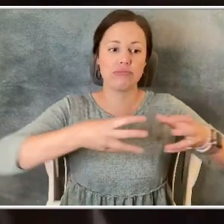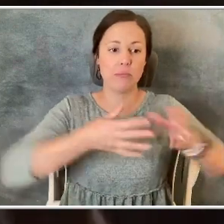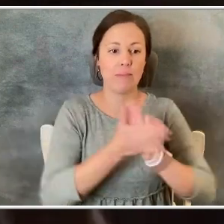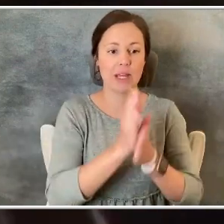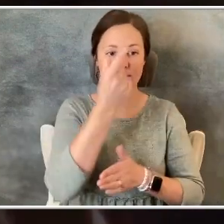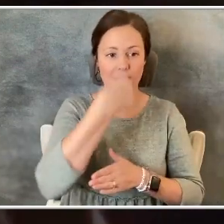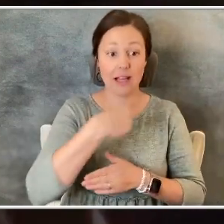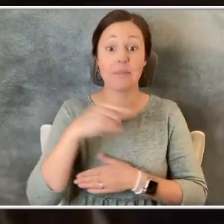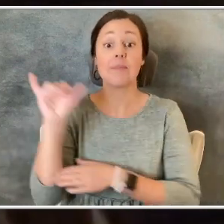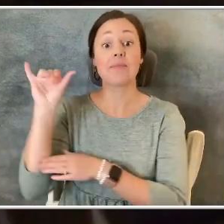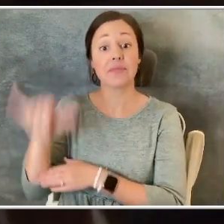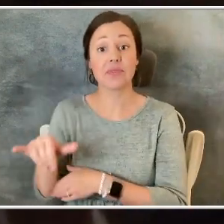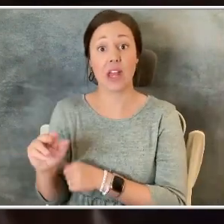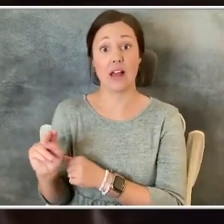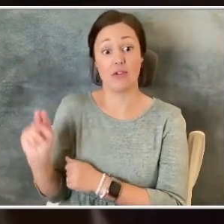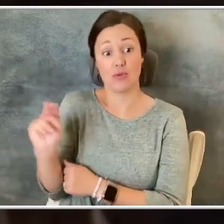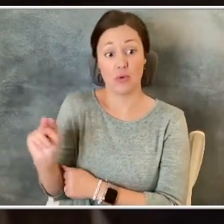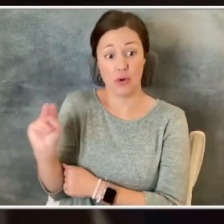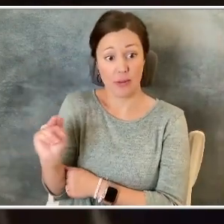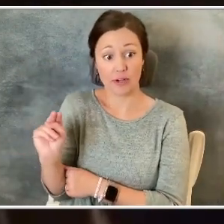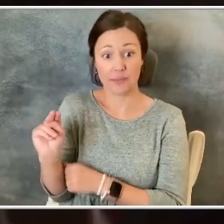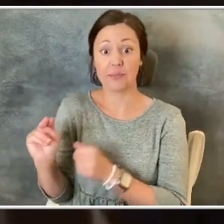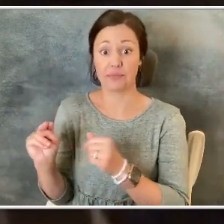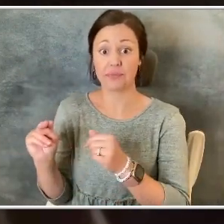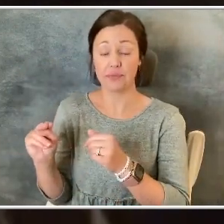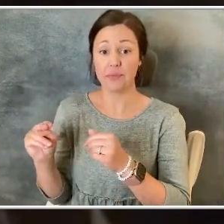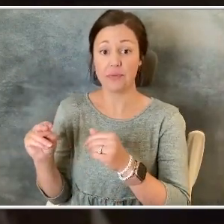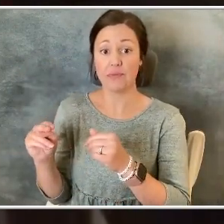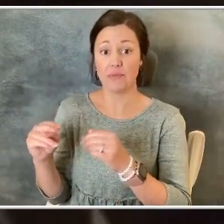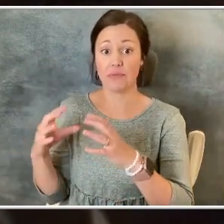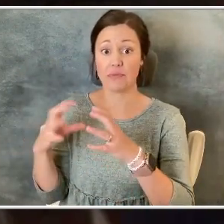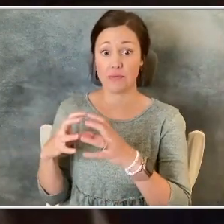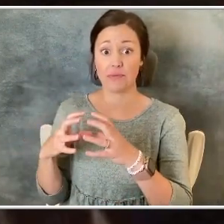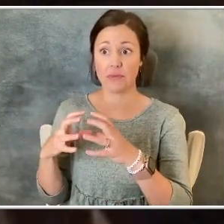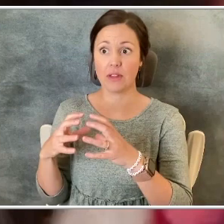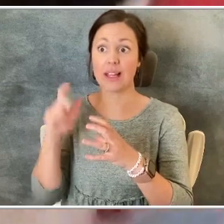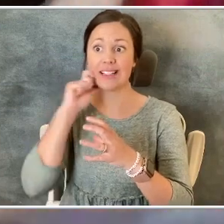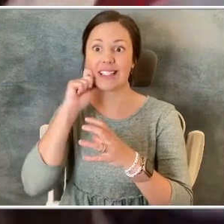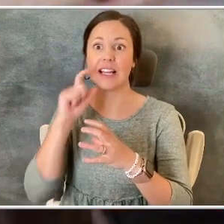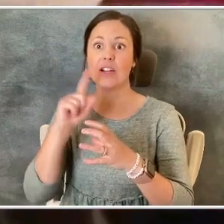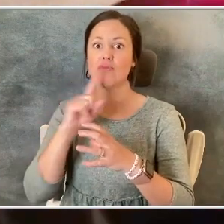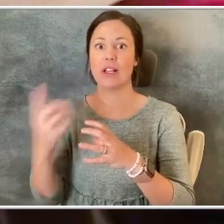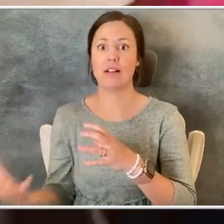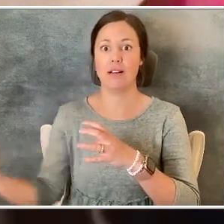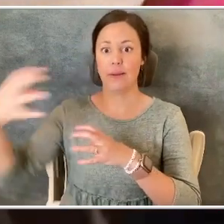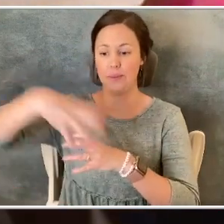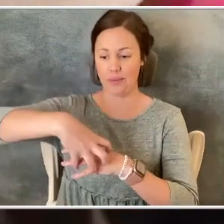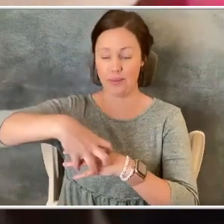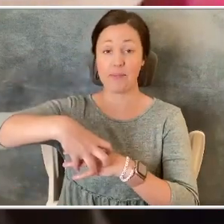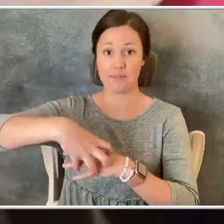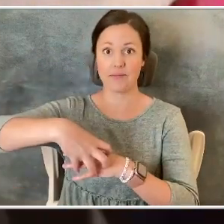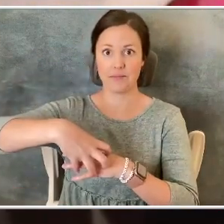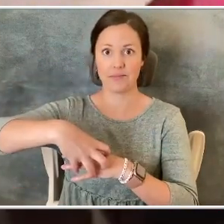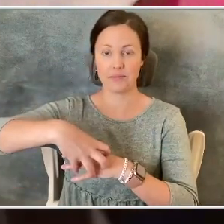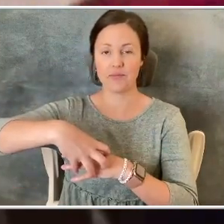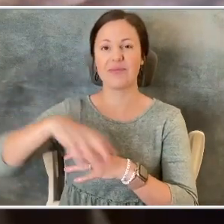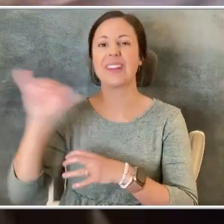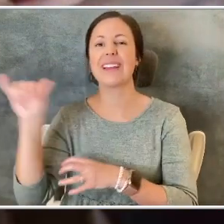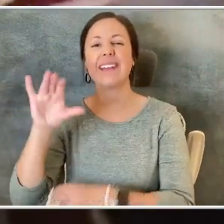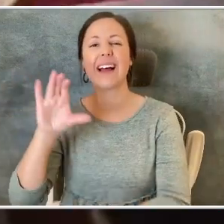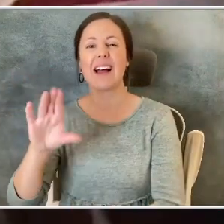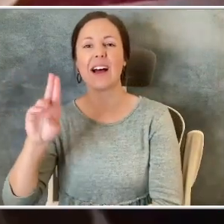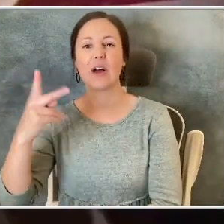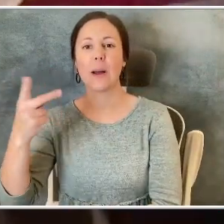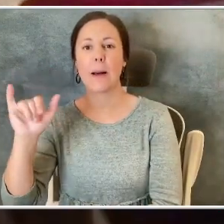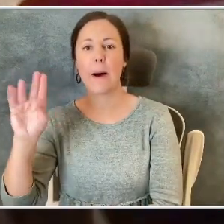actually is on top of the skin and it's cupping. Okay. So it sits on the skin and it suctions